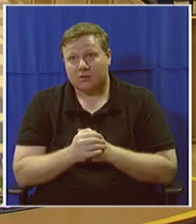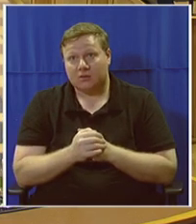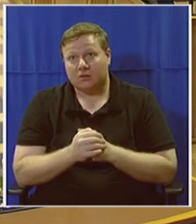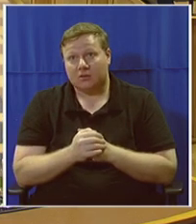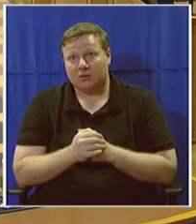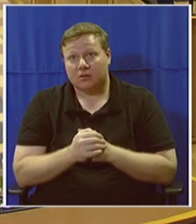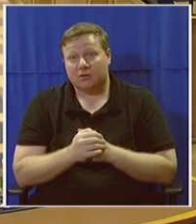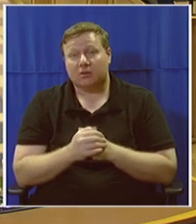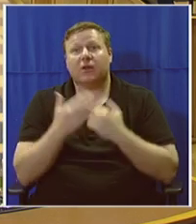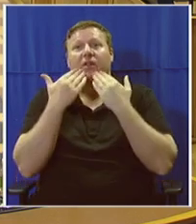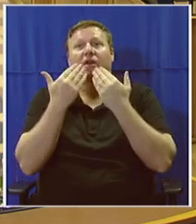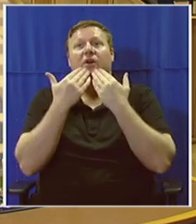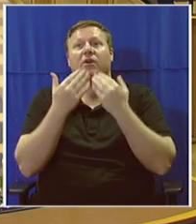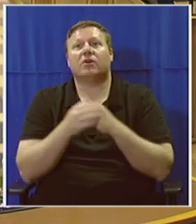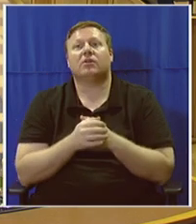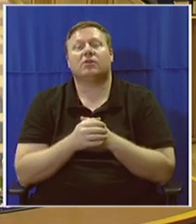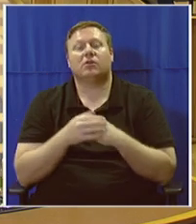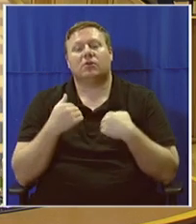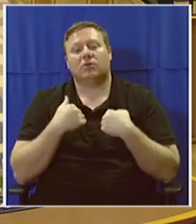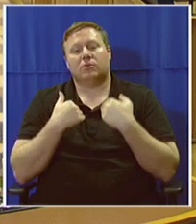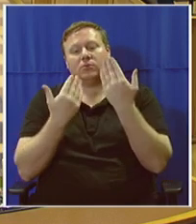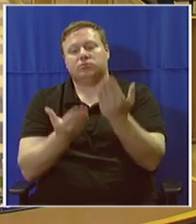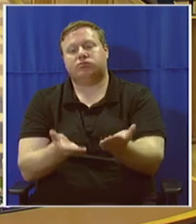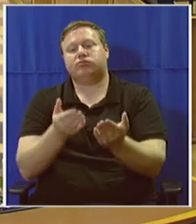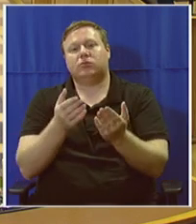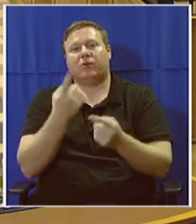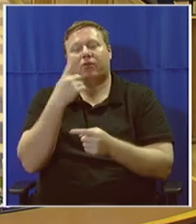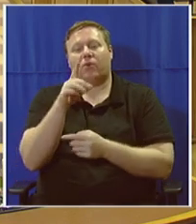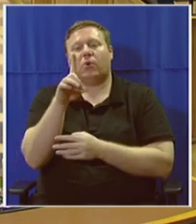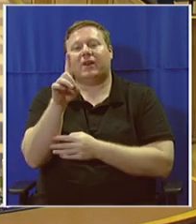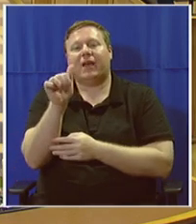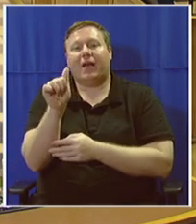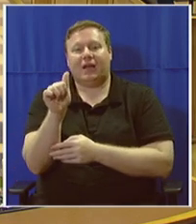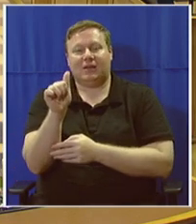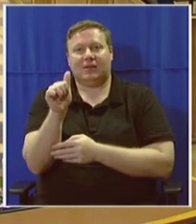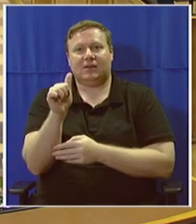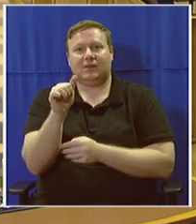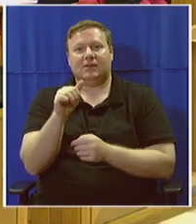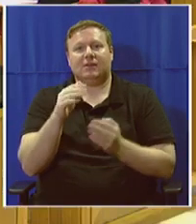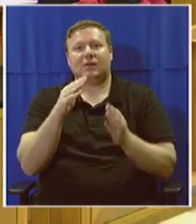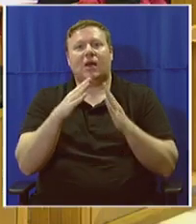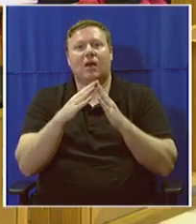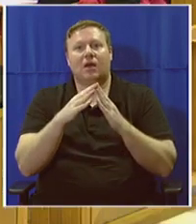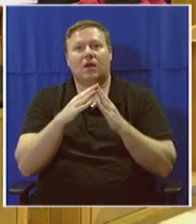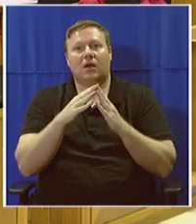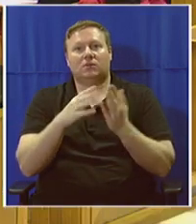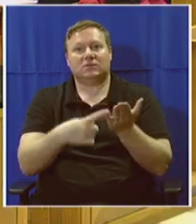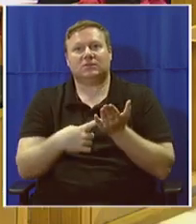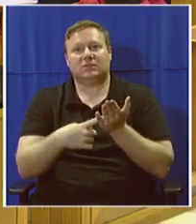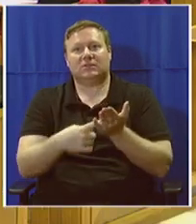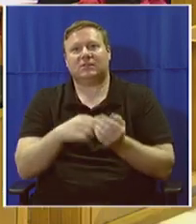Thank you, House Chair. I hereby move on behalf of the Democratic Alliance that at its next sitting, the House debate the concept